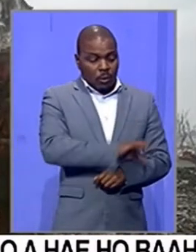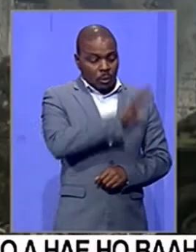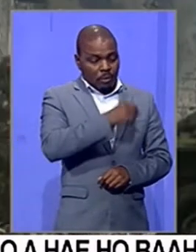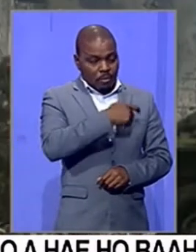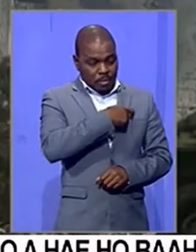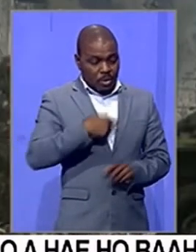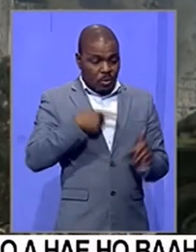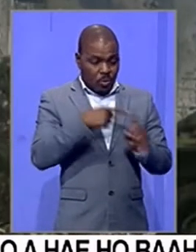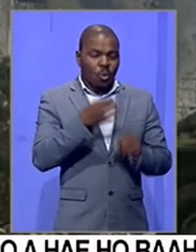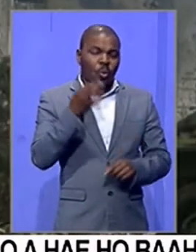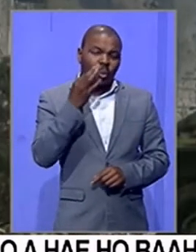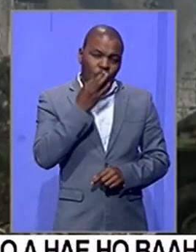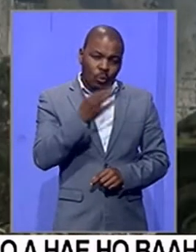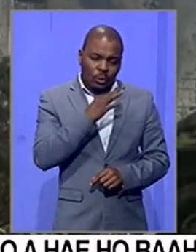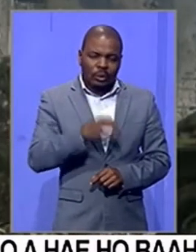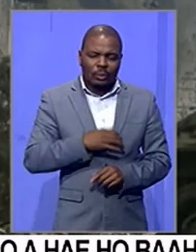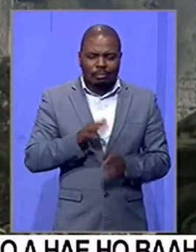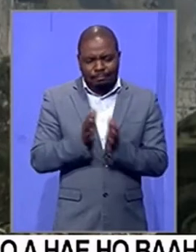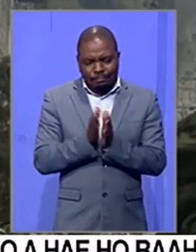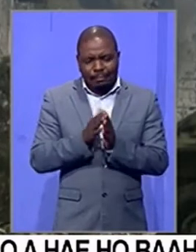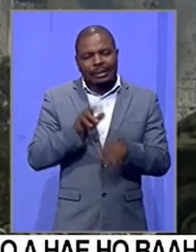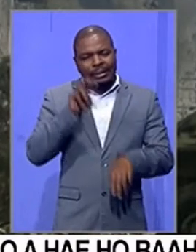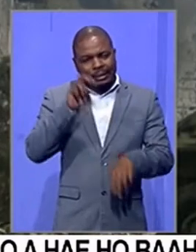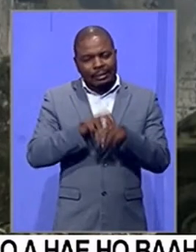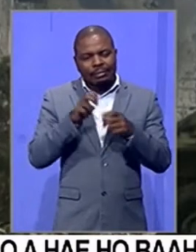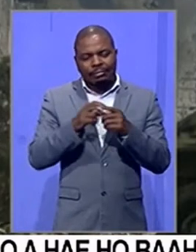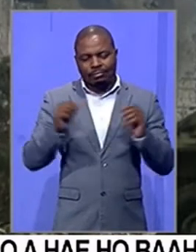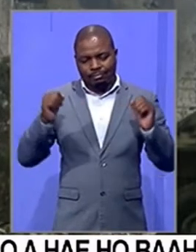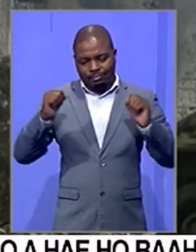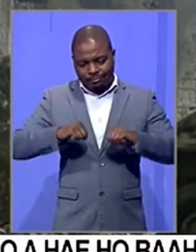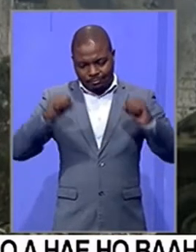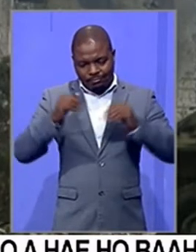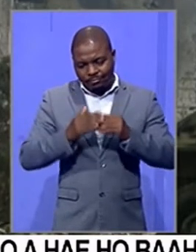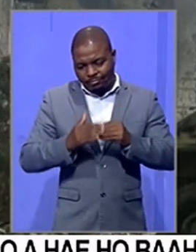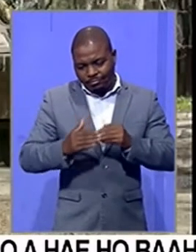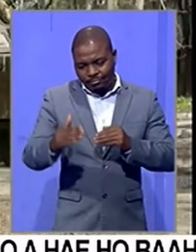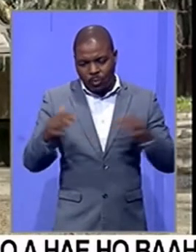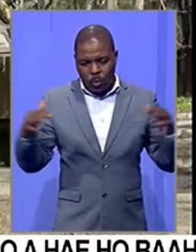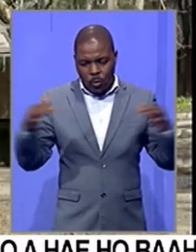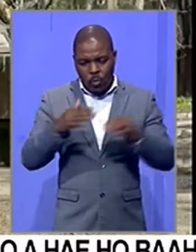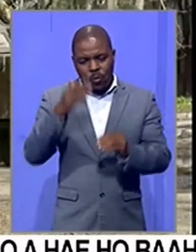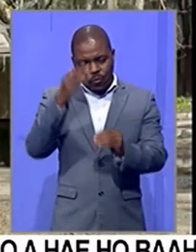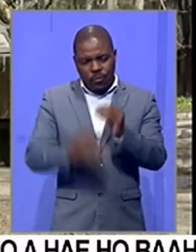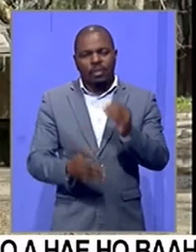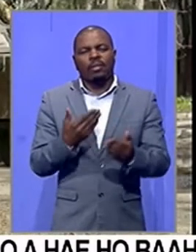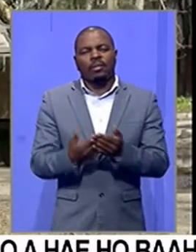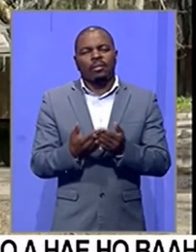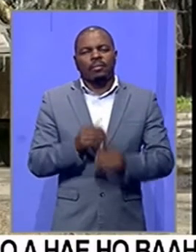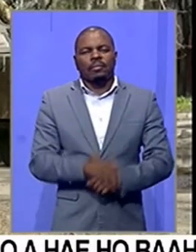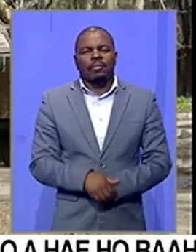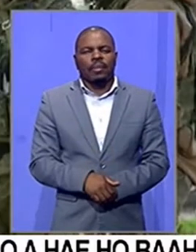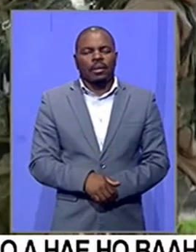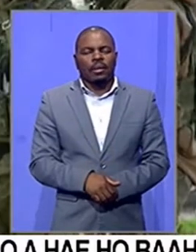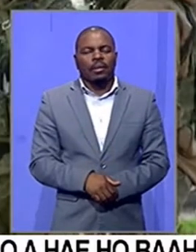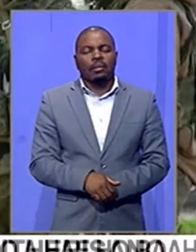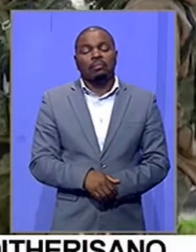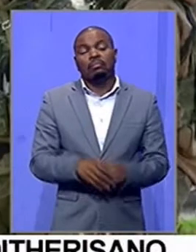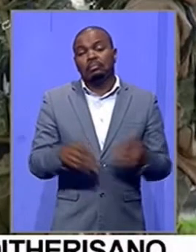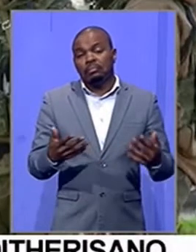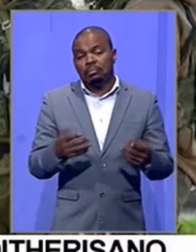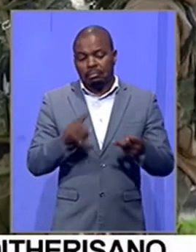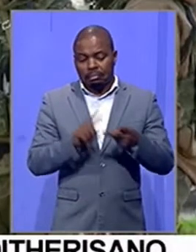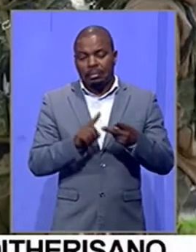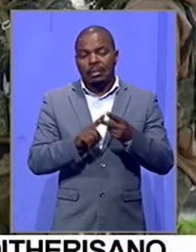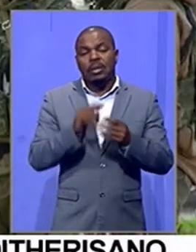o hatella hore ho be le tumellano e tlang ho lebisa tharollong ya kgotlang ya Russia le Ukraine. Boemong bo kang